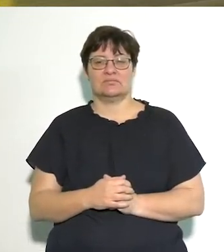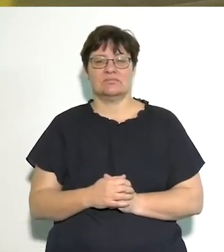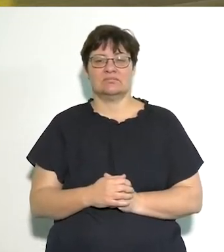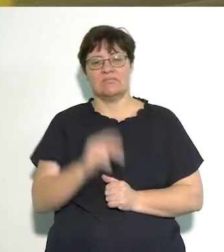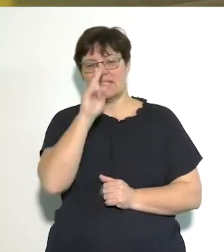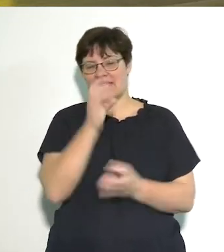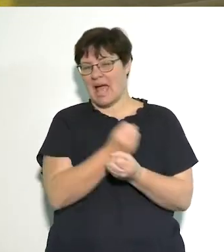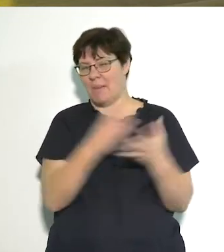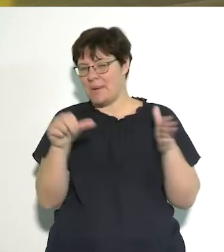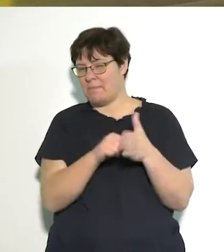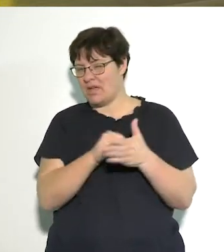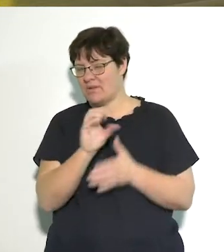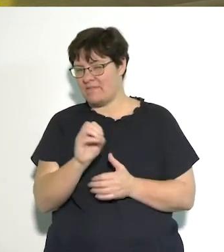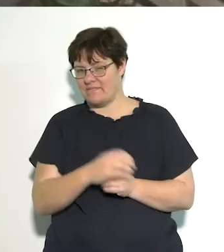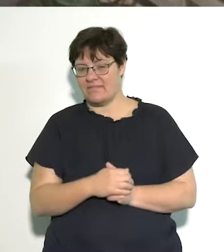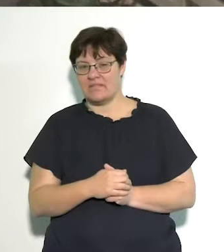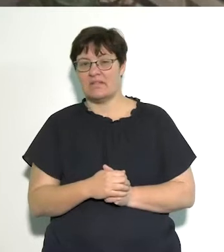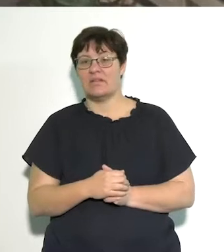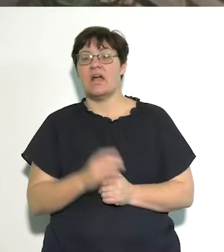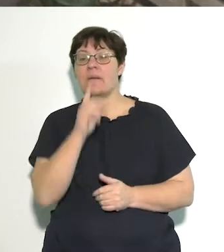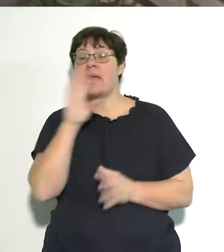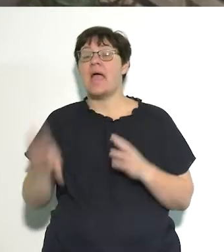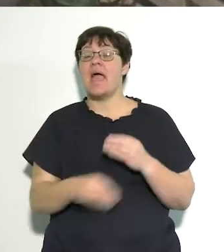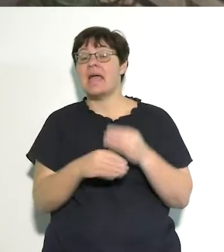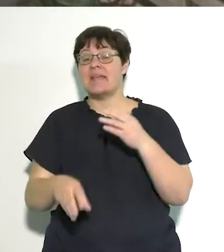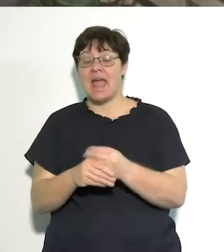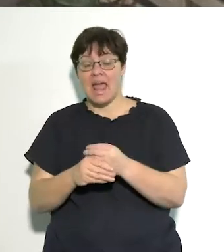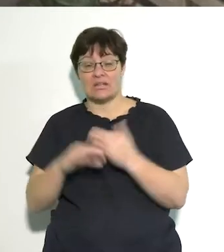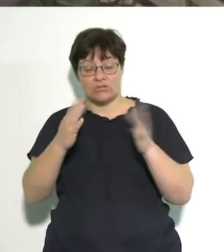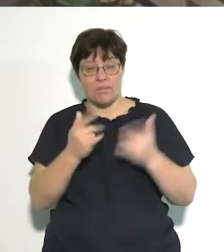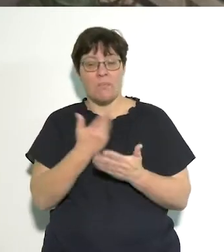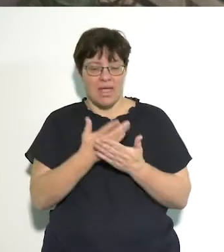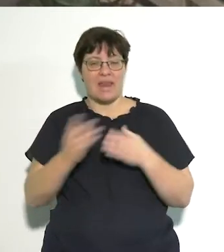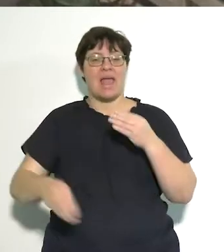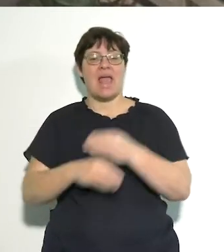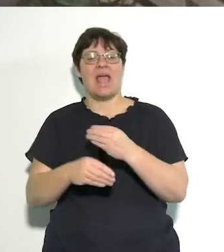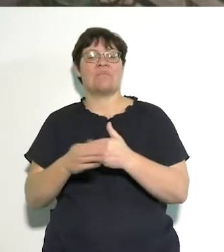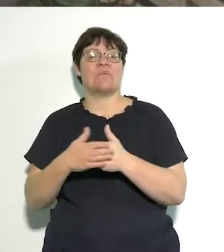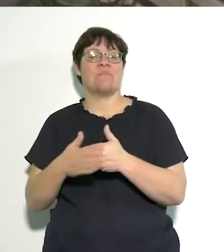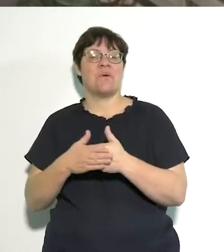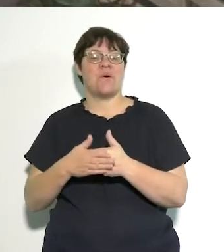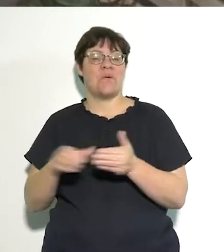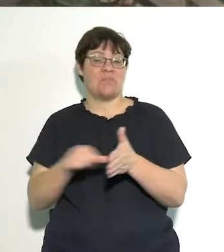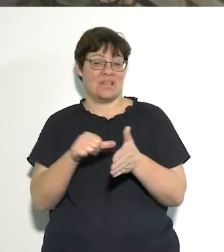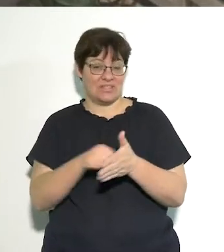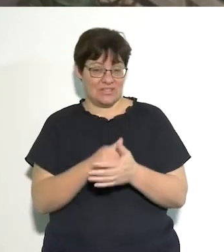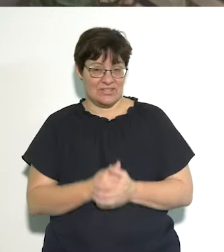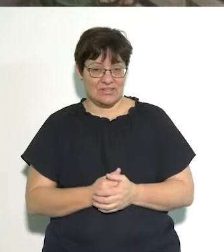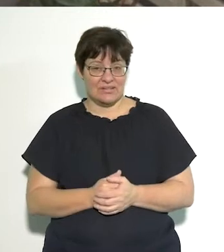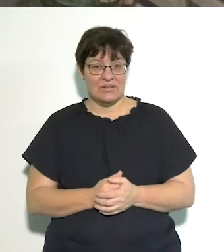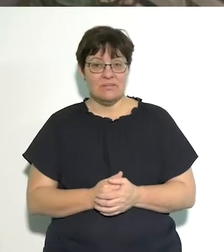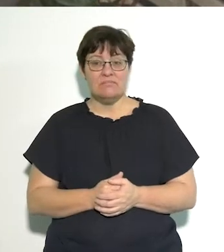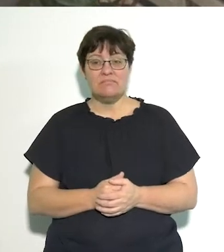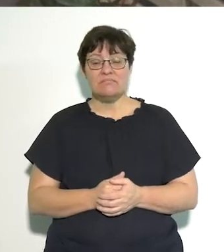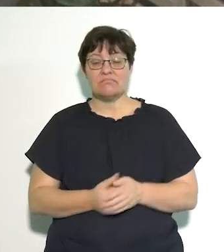And let's see how many pages we've got. So every time you want to add more shapes, you can always add more pages. Now I